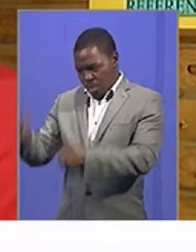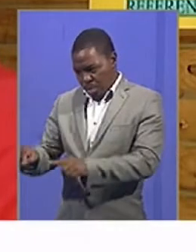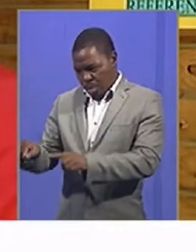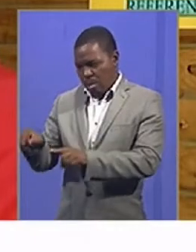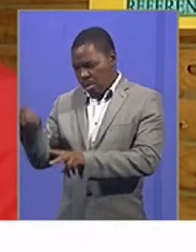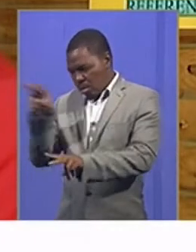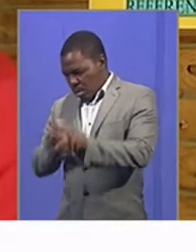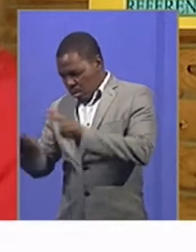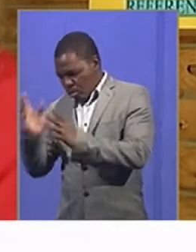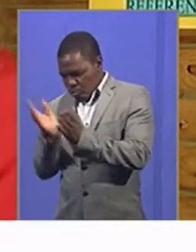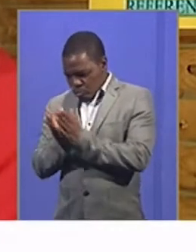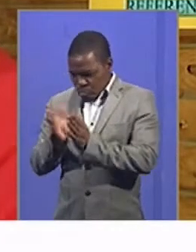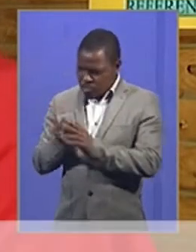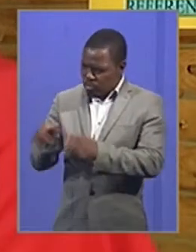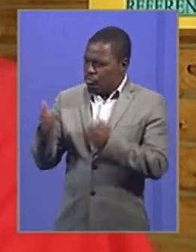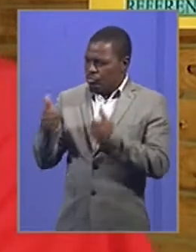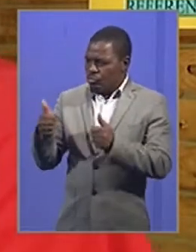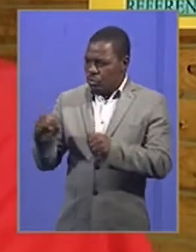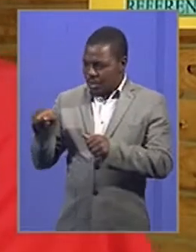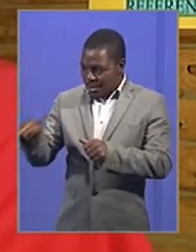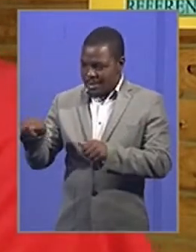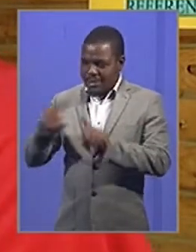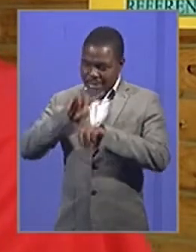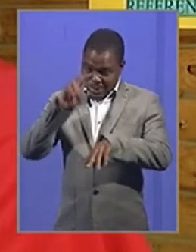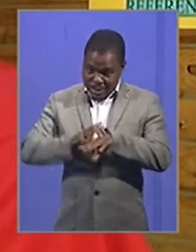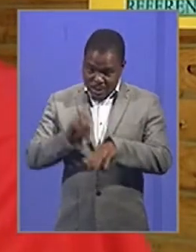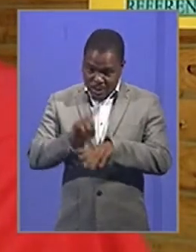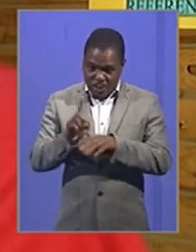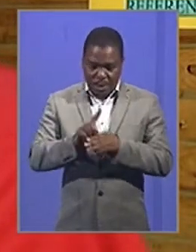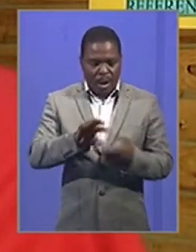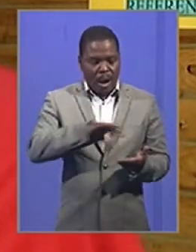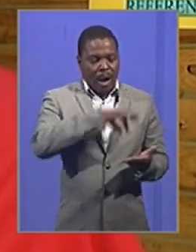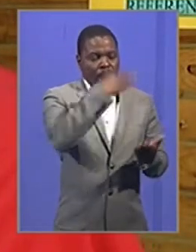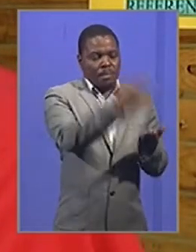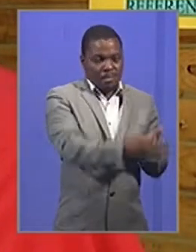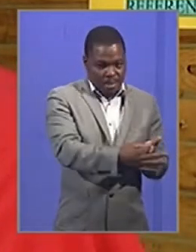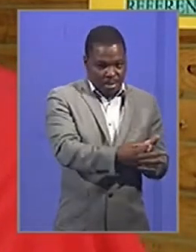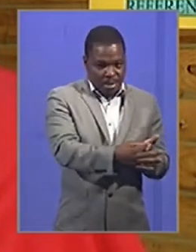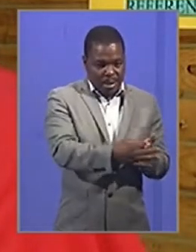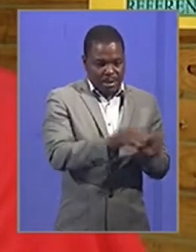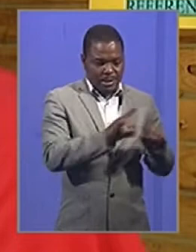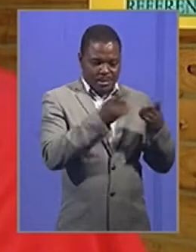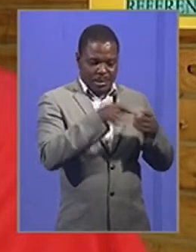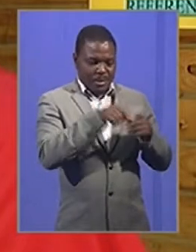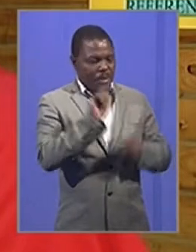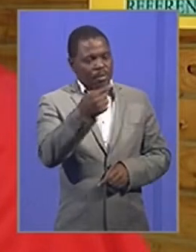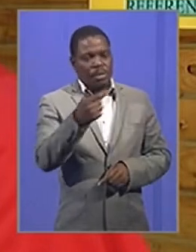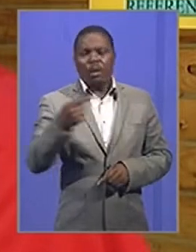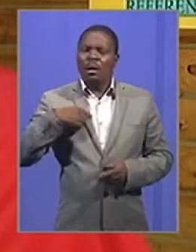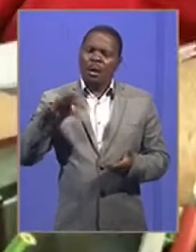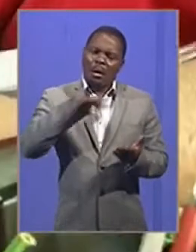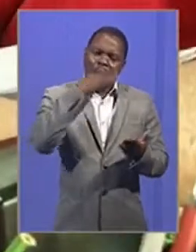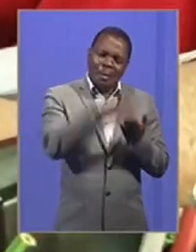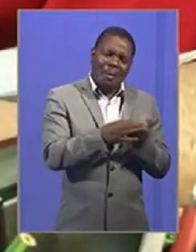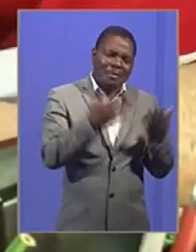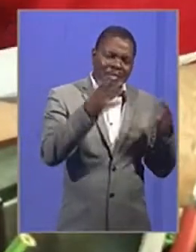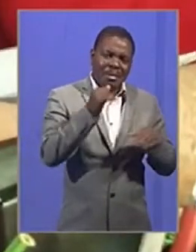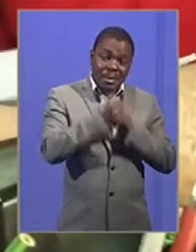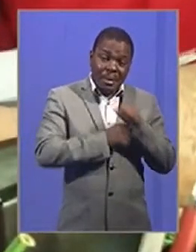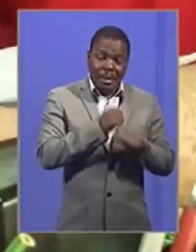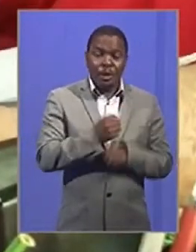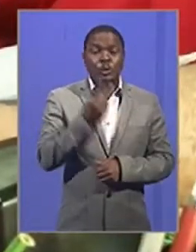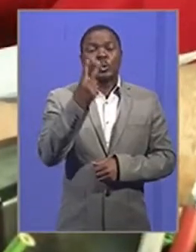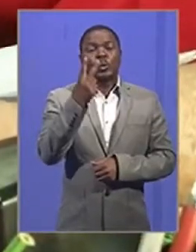satisfied. We must just apply to the department, which we did do. We have been doing it since 2010.